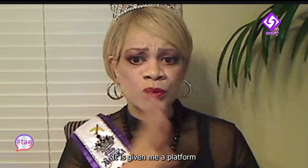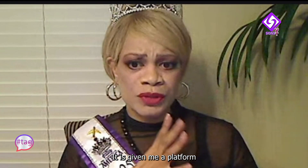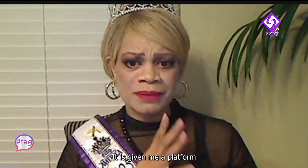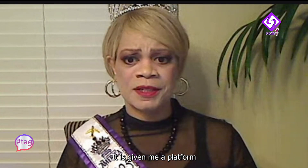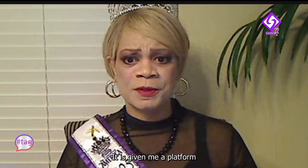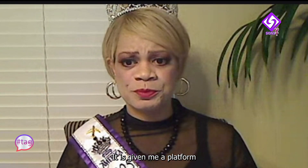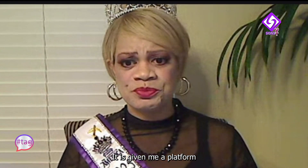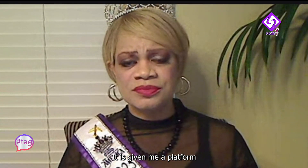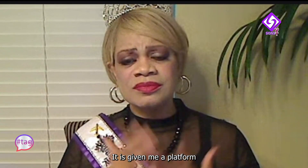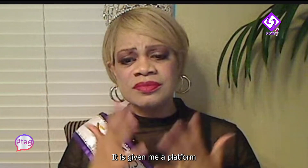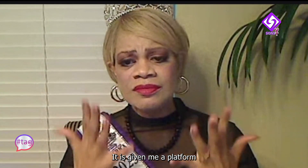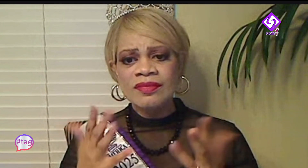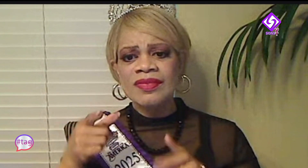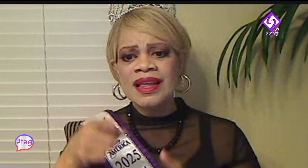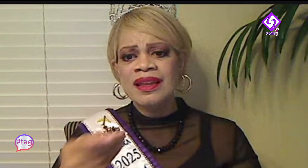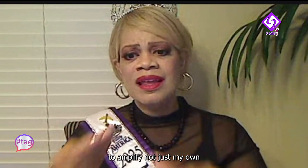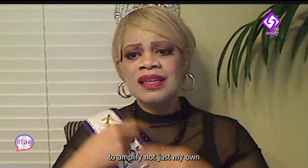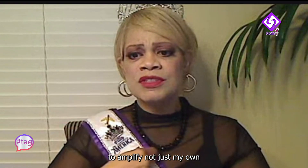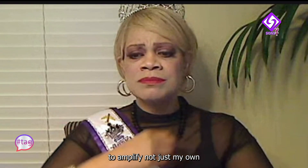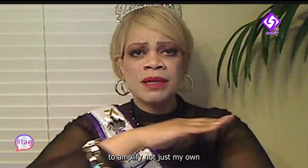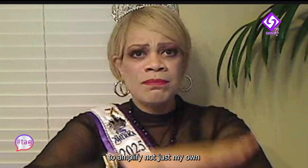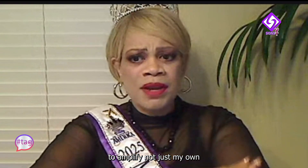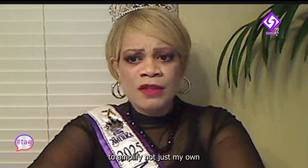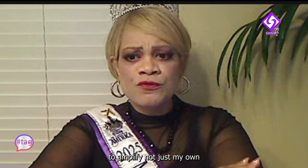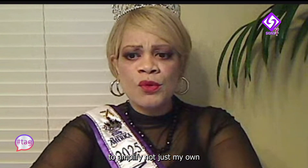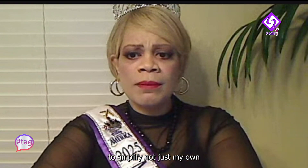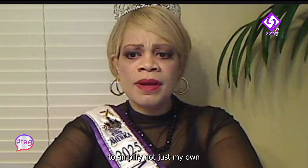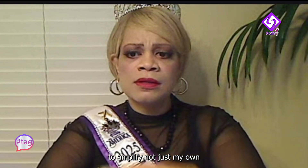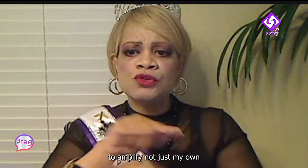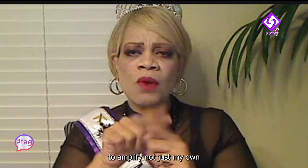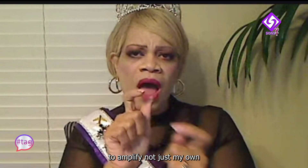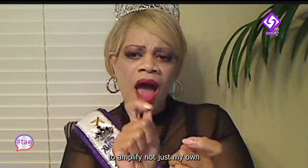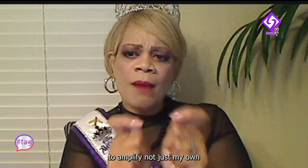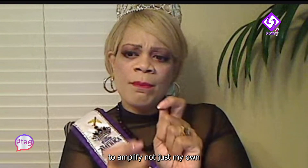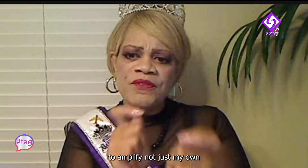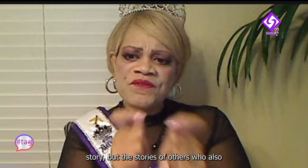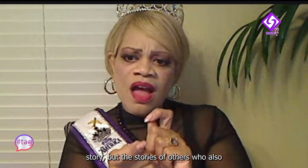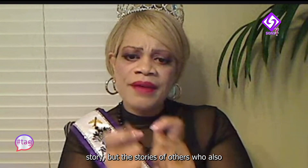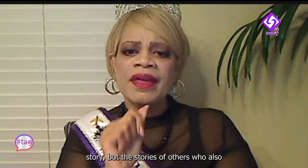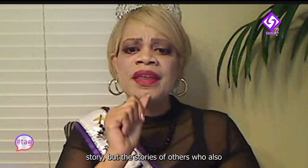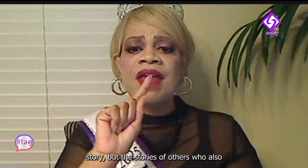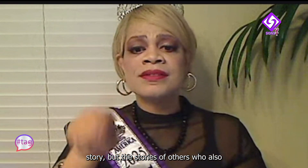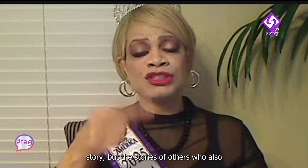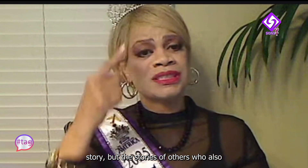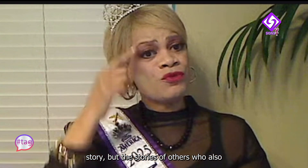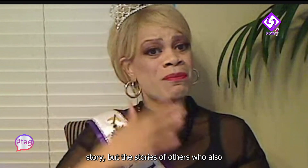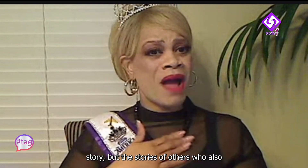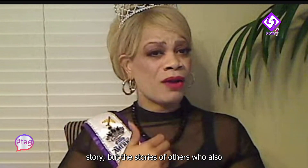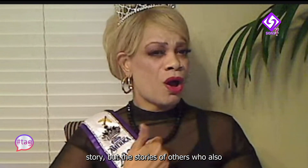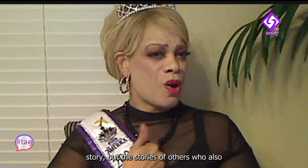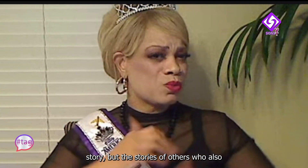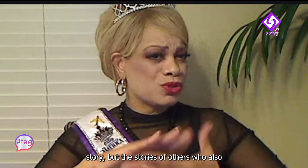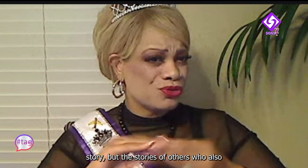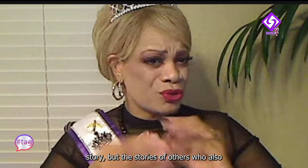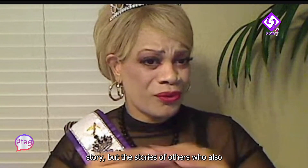It has given me a platform to amplify not just my own story, but the stories